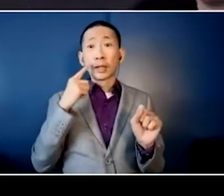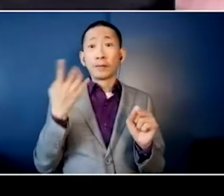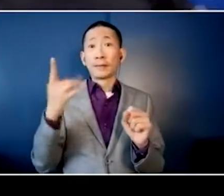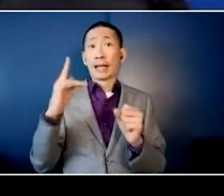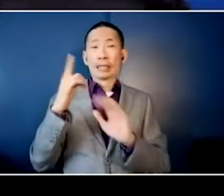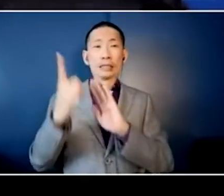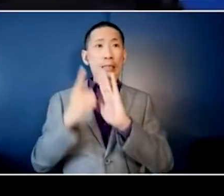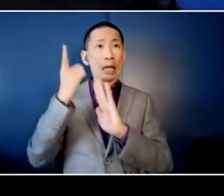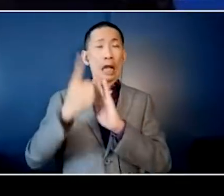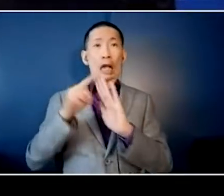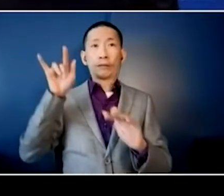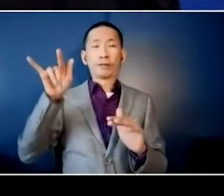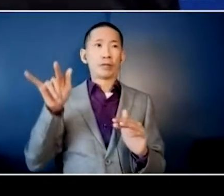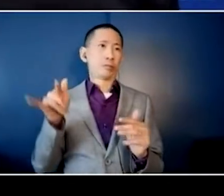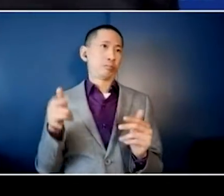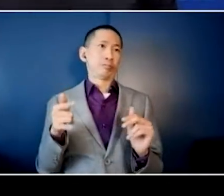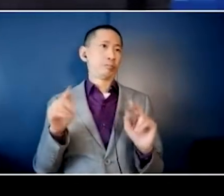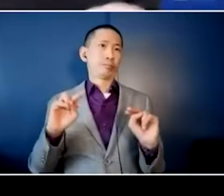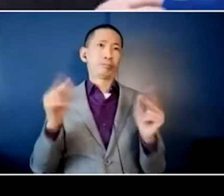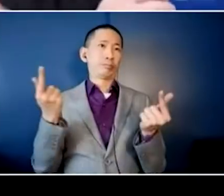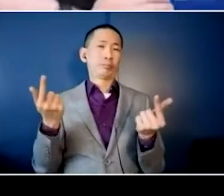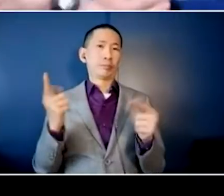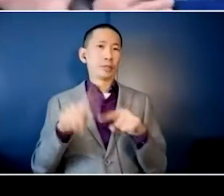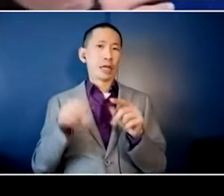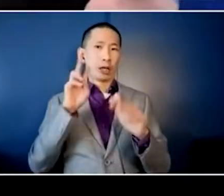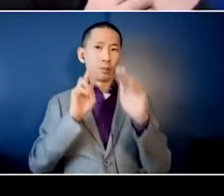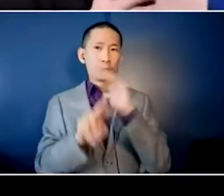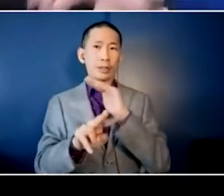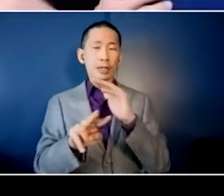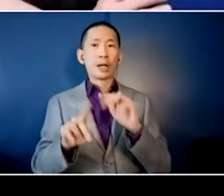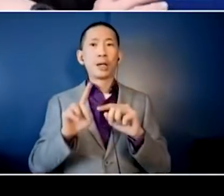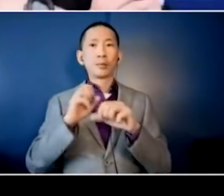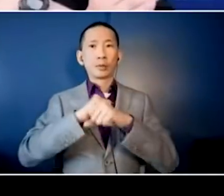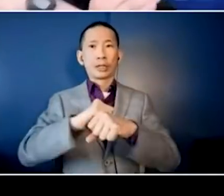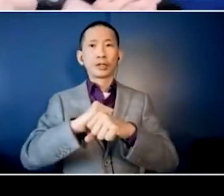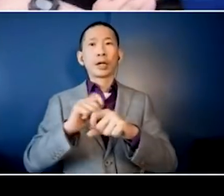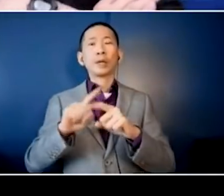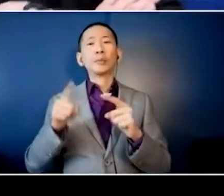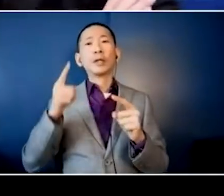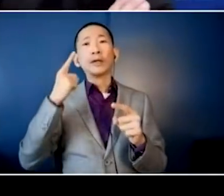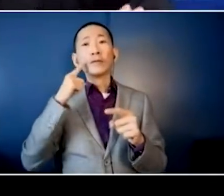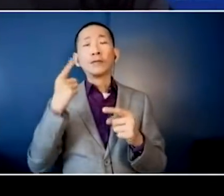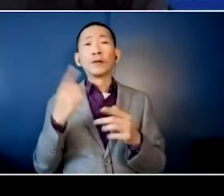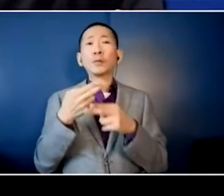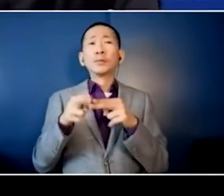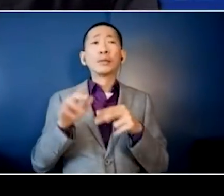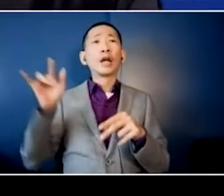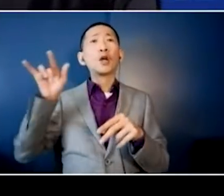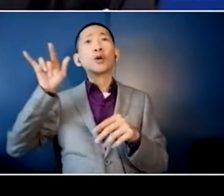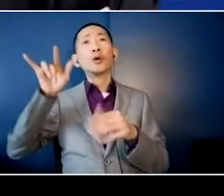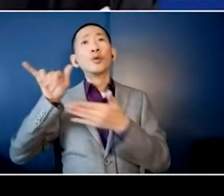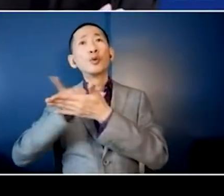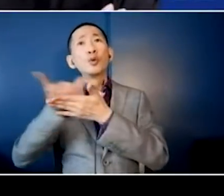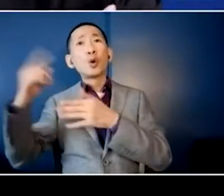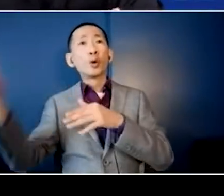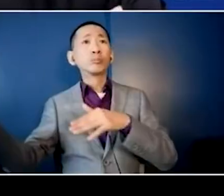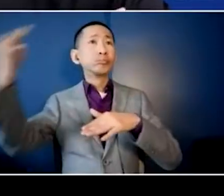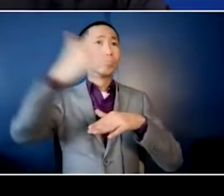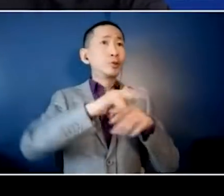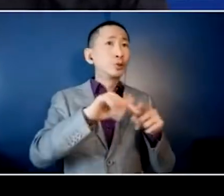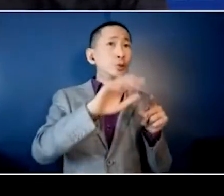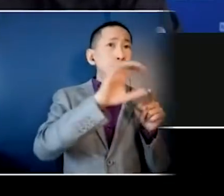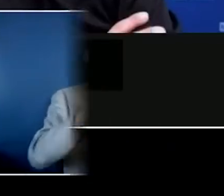flights, all bets are off. But for moderate, you know, flying from New York to Chicago or New York